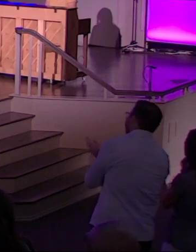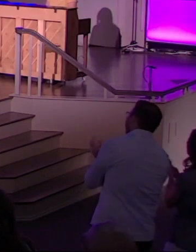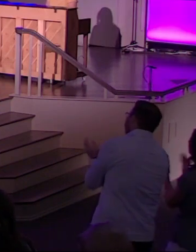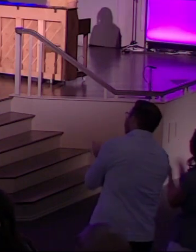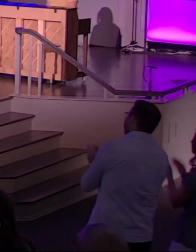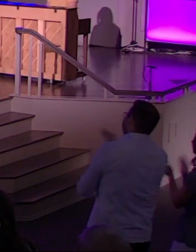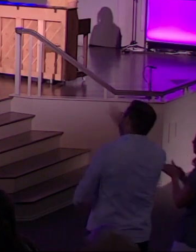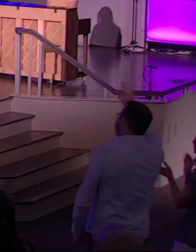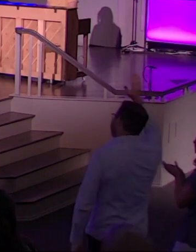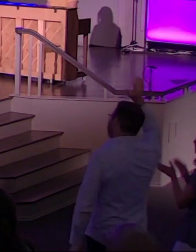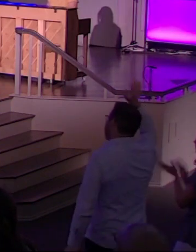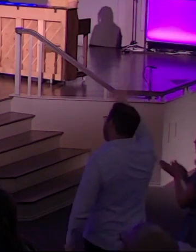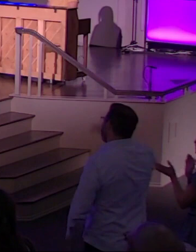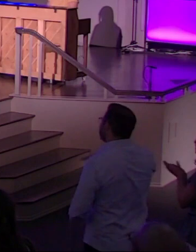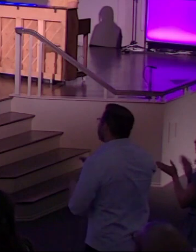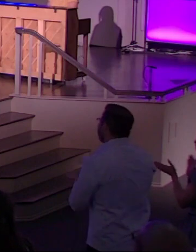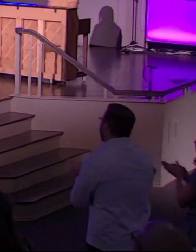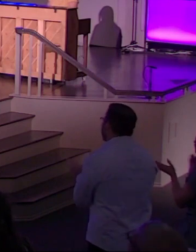Doing that this morning. We won't quit.